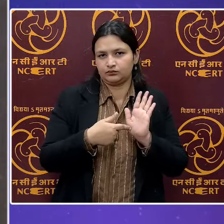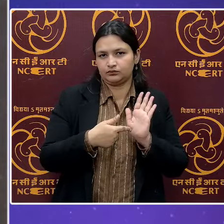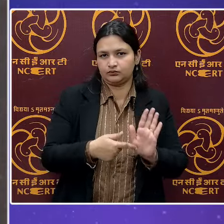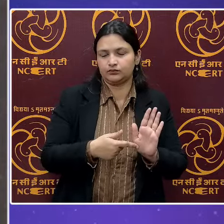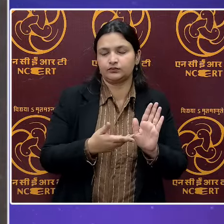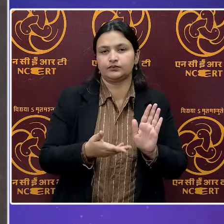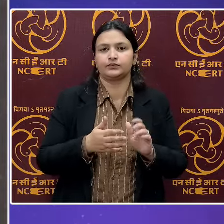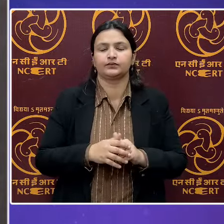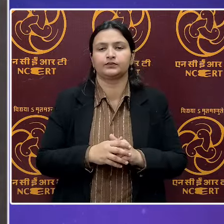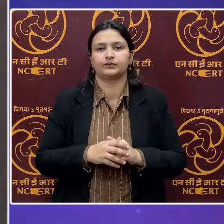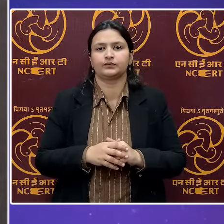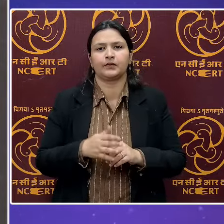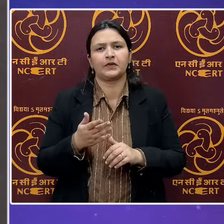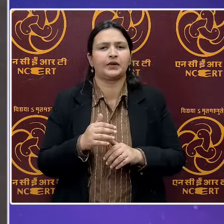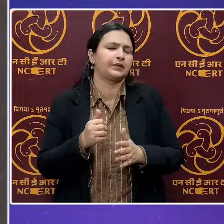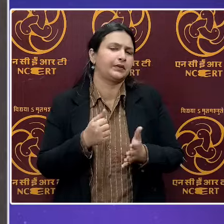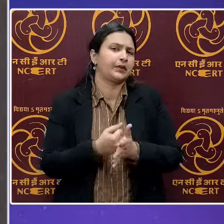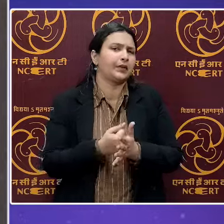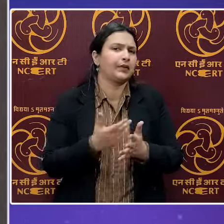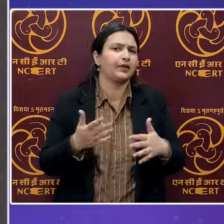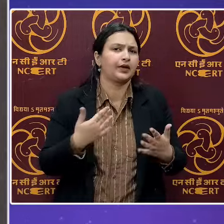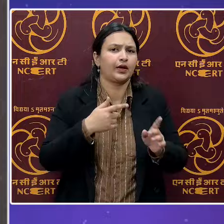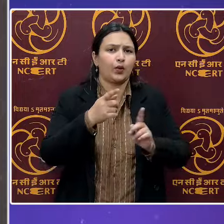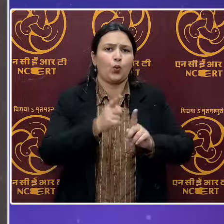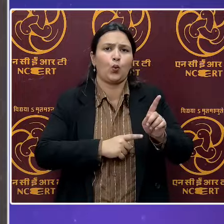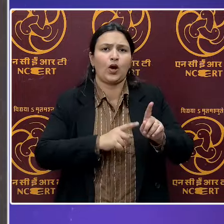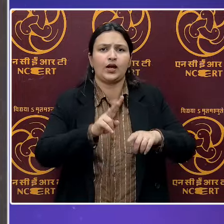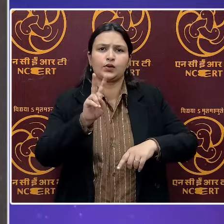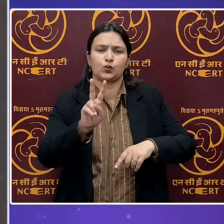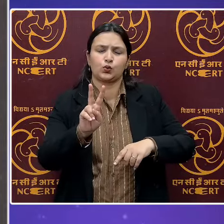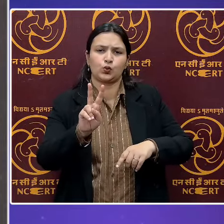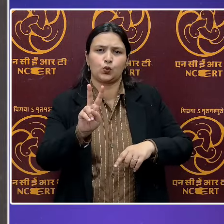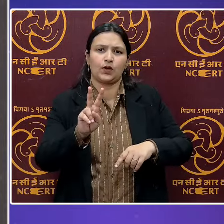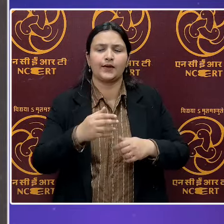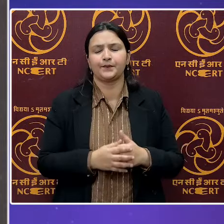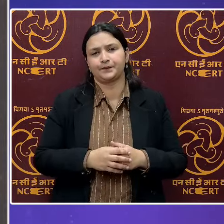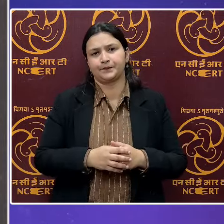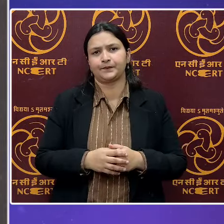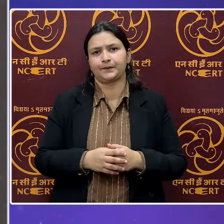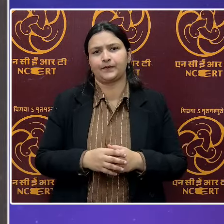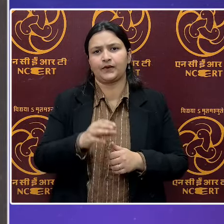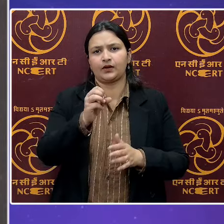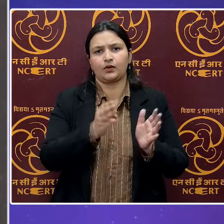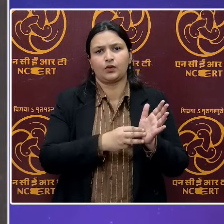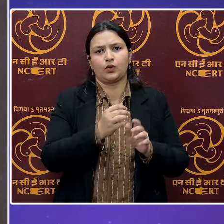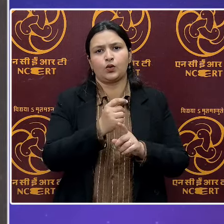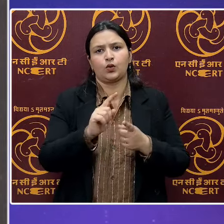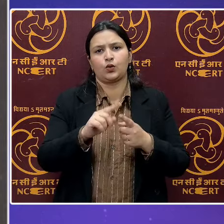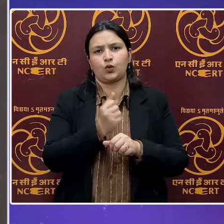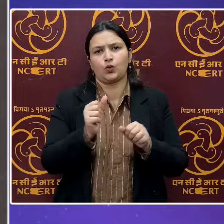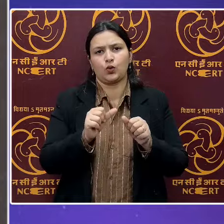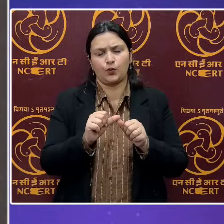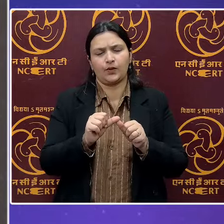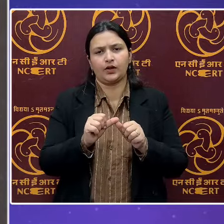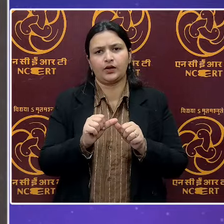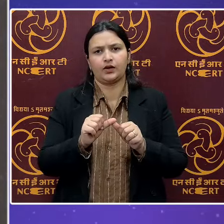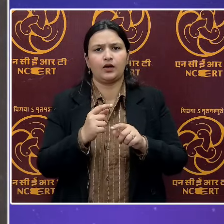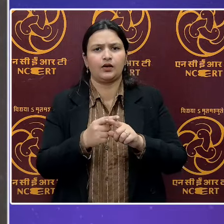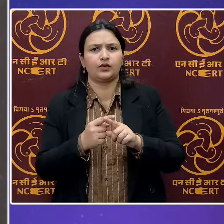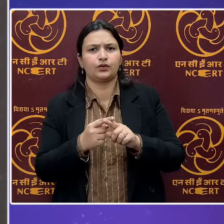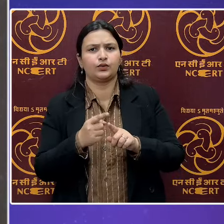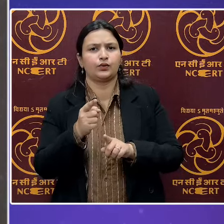omega t is nothing but y square. So, omega into a square minus y square to the